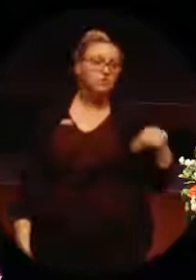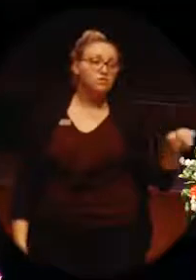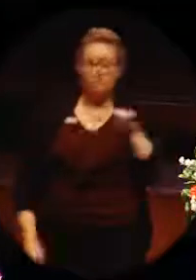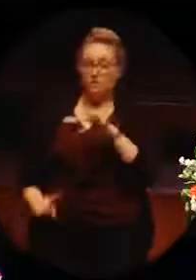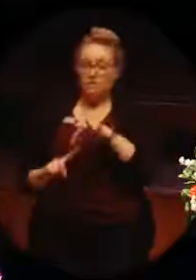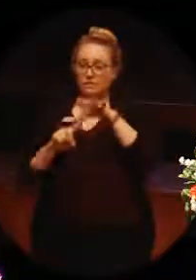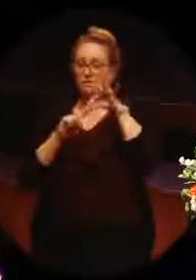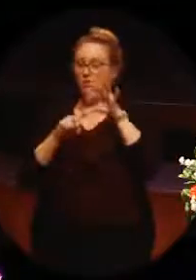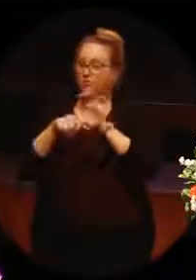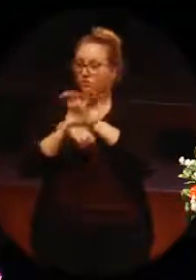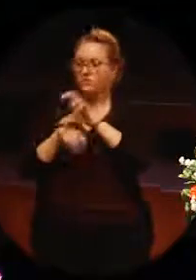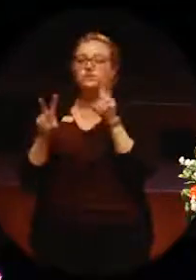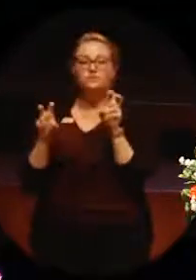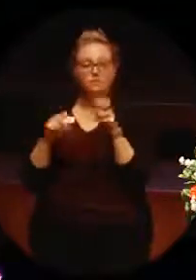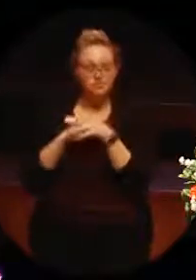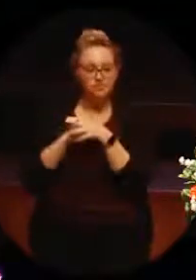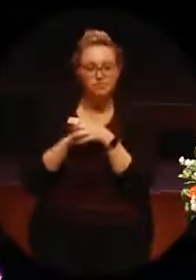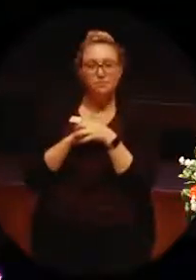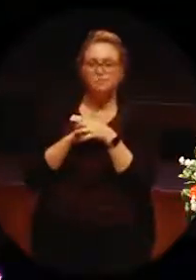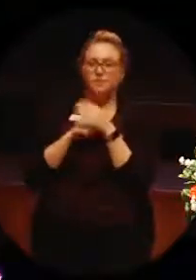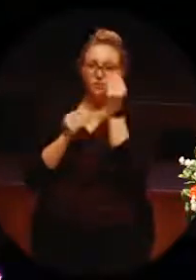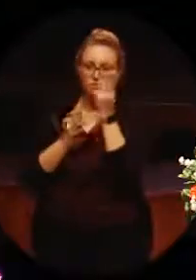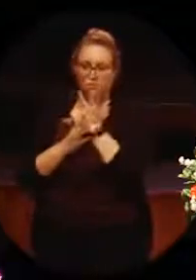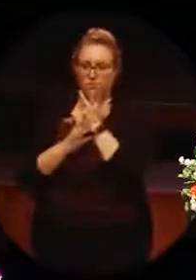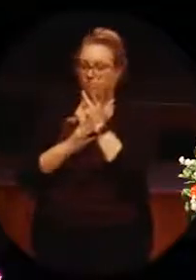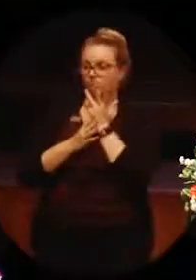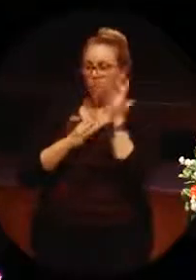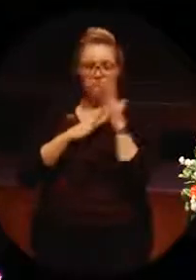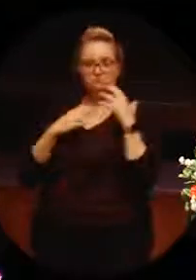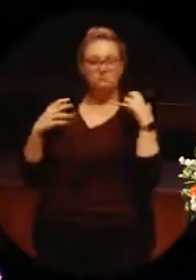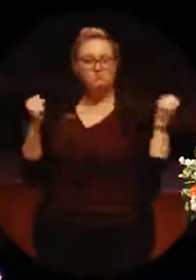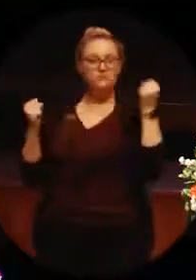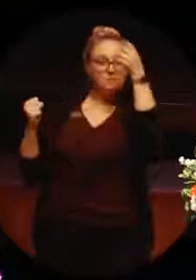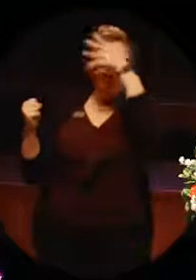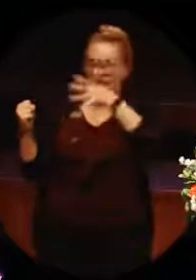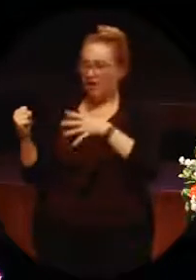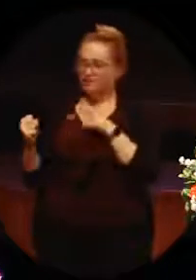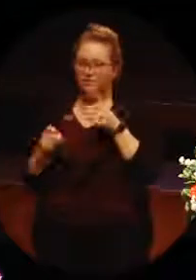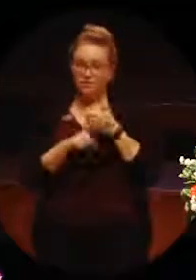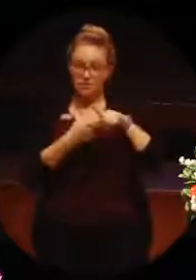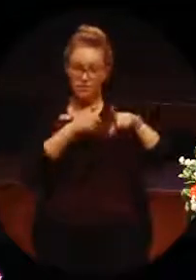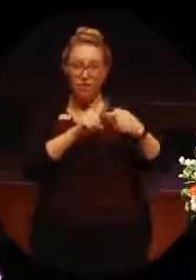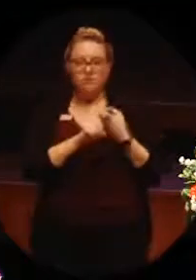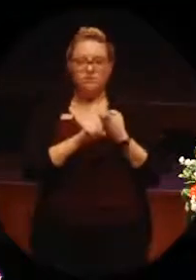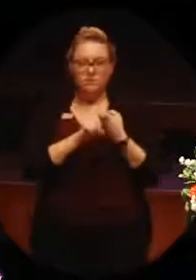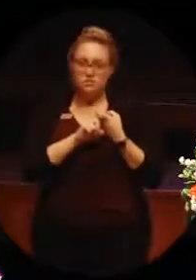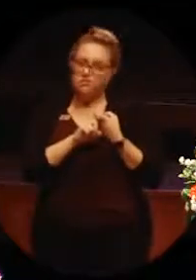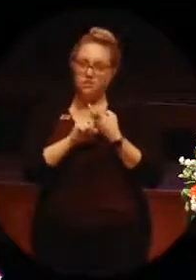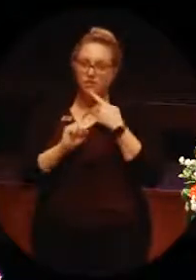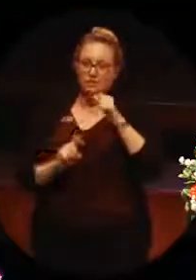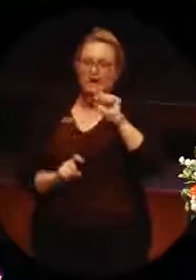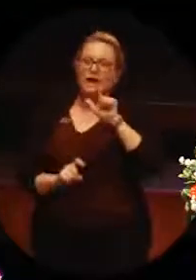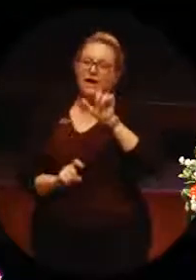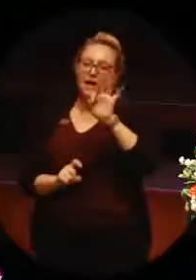Those who are in the Special Forces, I was told, are alpha males. And his friends, the SEALs, they said